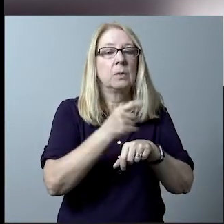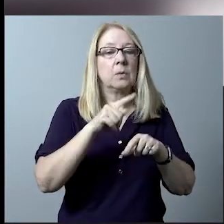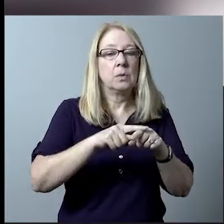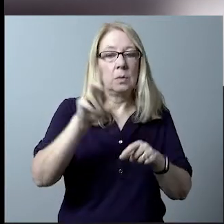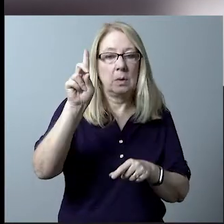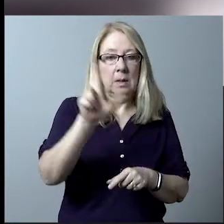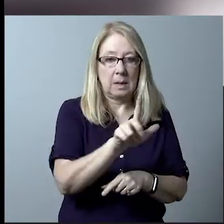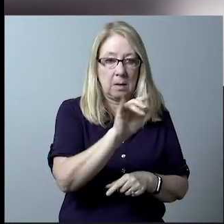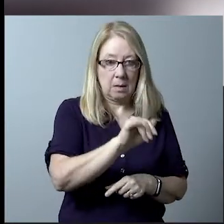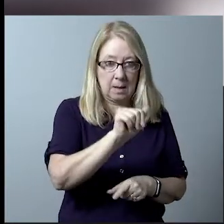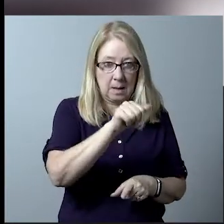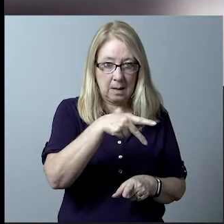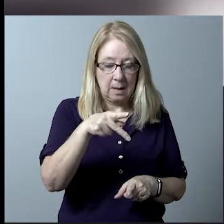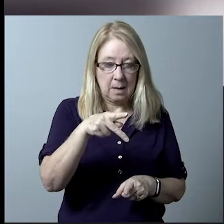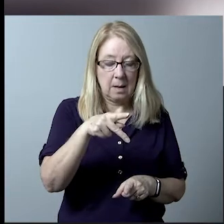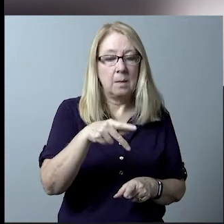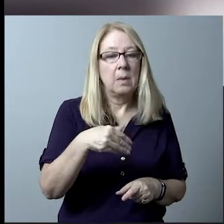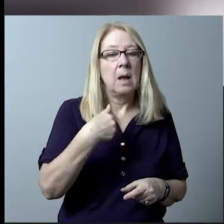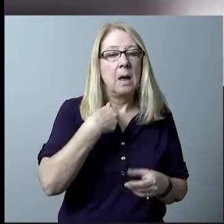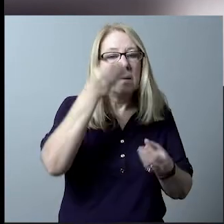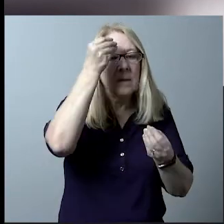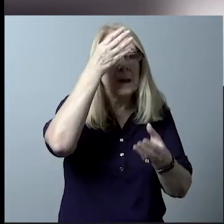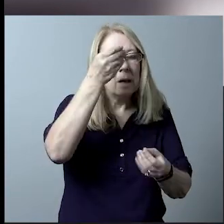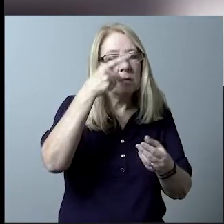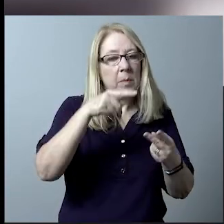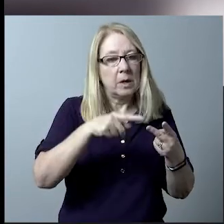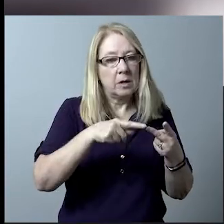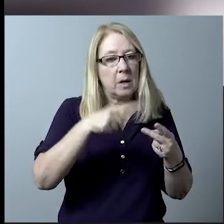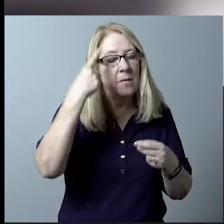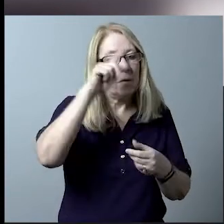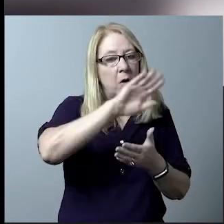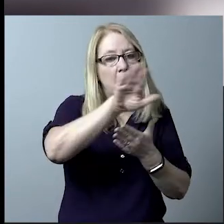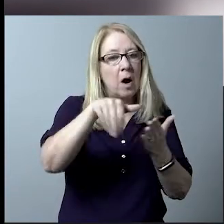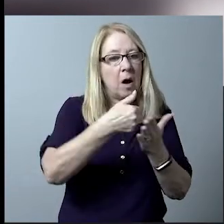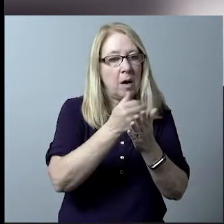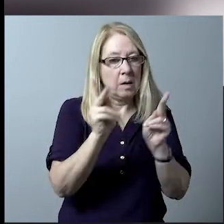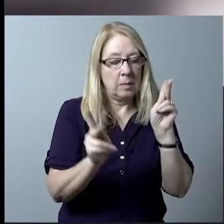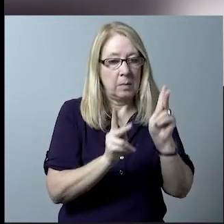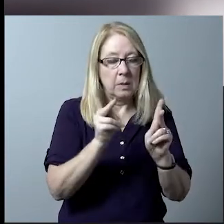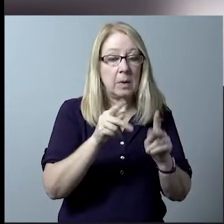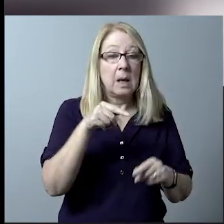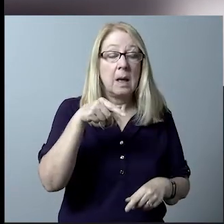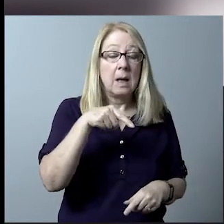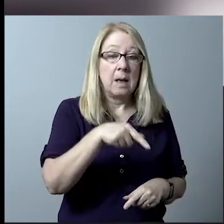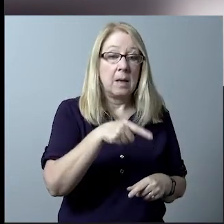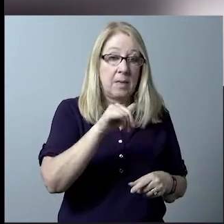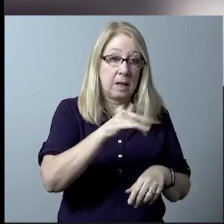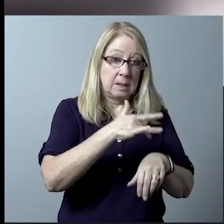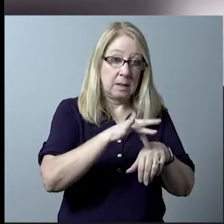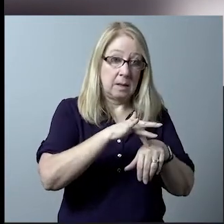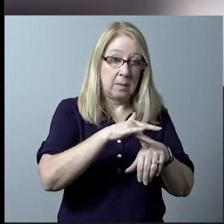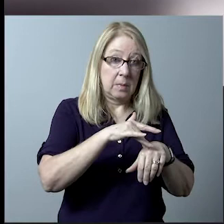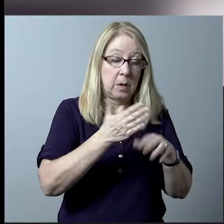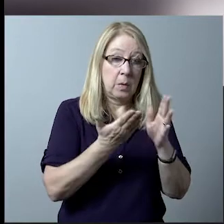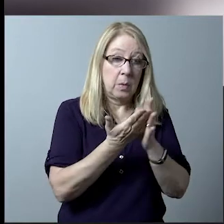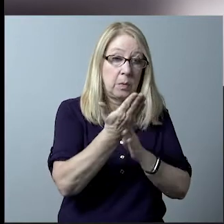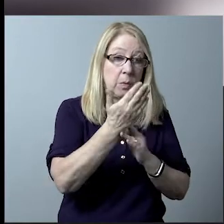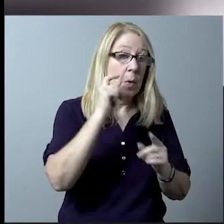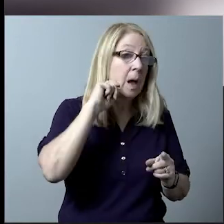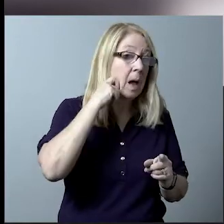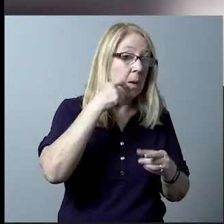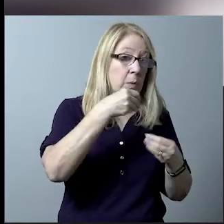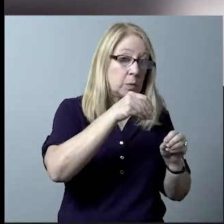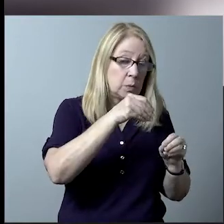campus community to download this app as there's information on there for everyone. It is